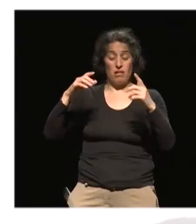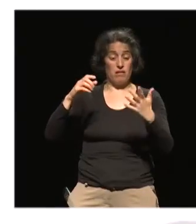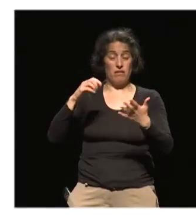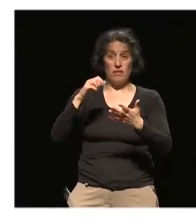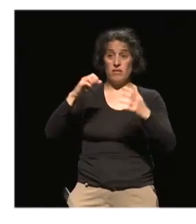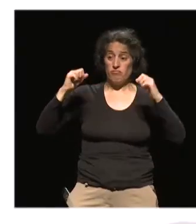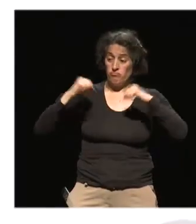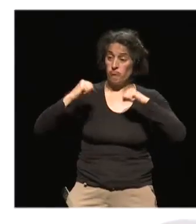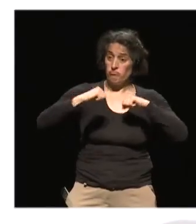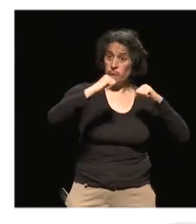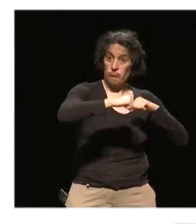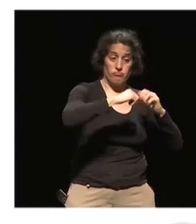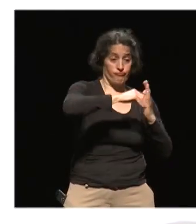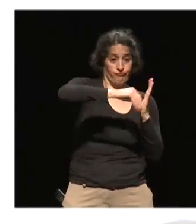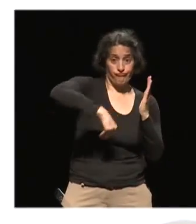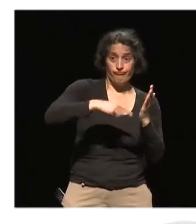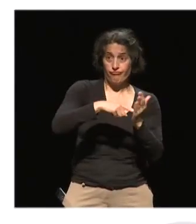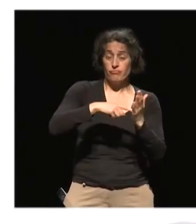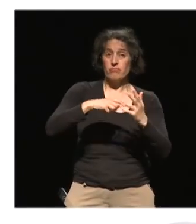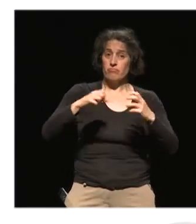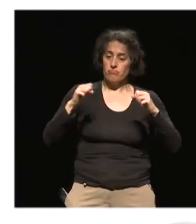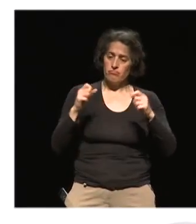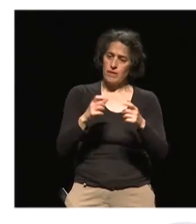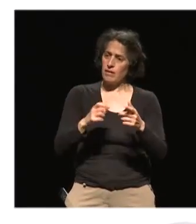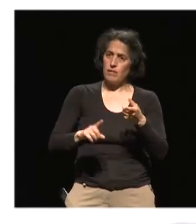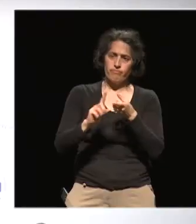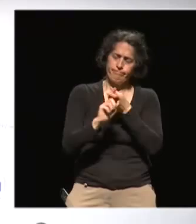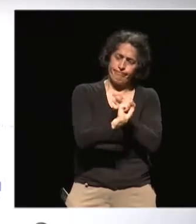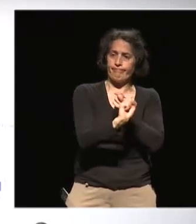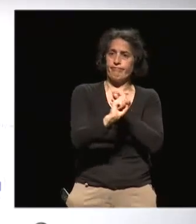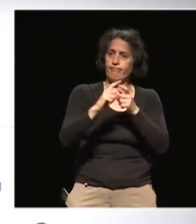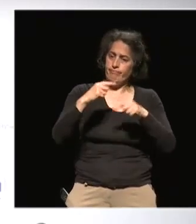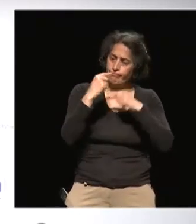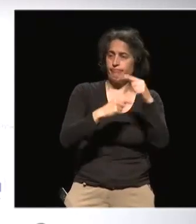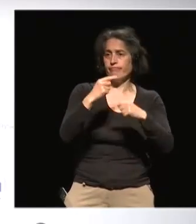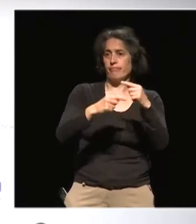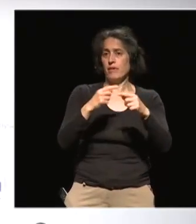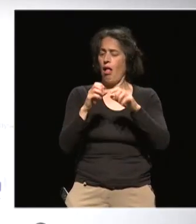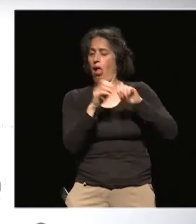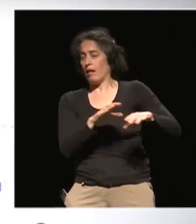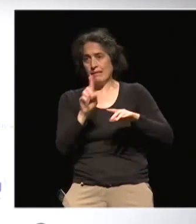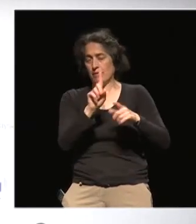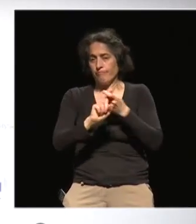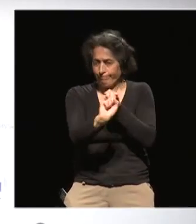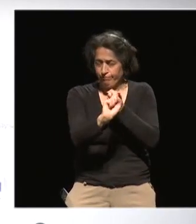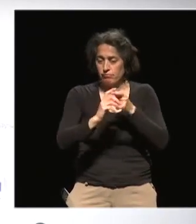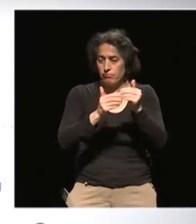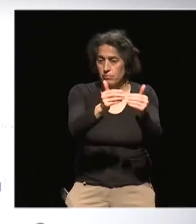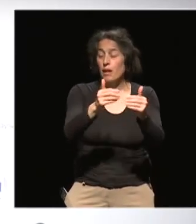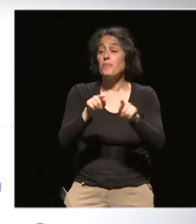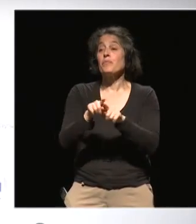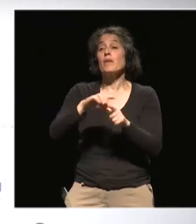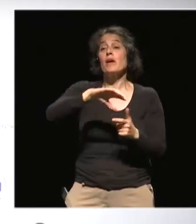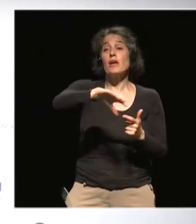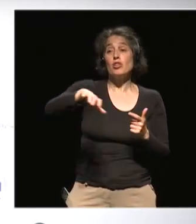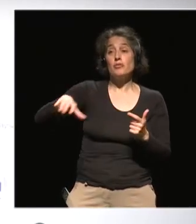the national contributions. There's also the issue of the financing, of course, to respond to the question that was raised before. How do